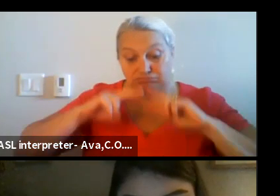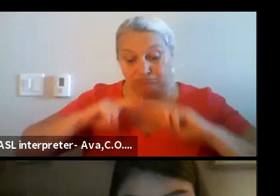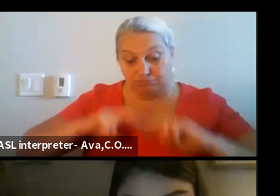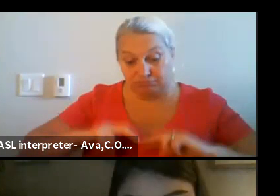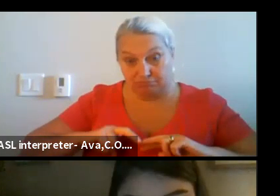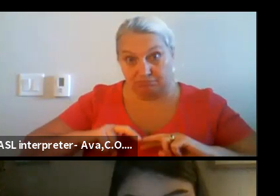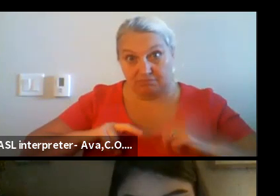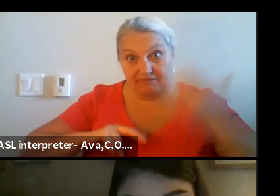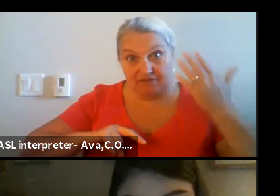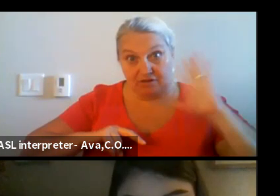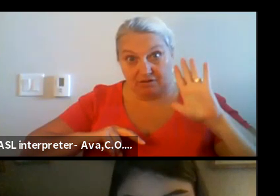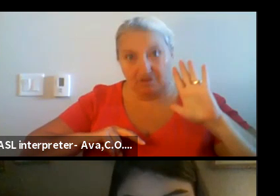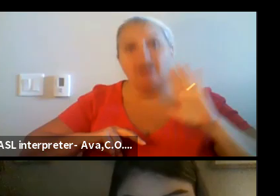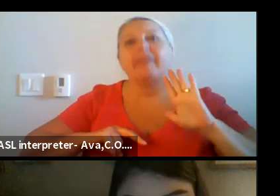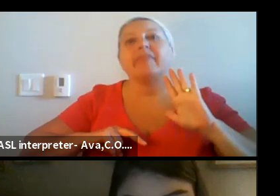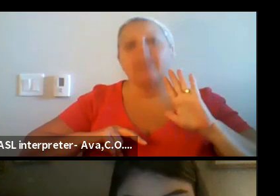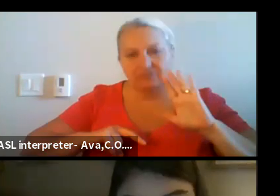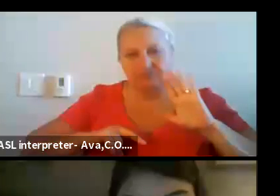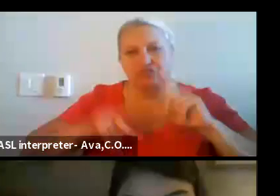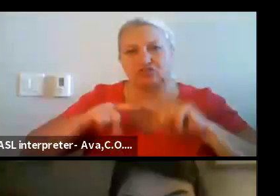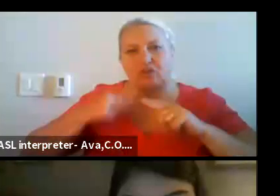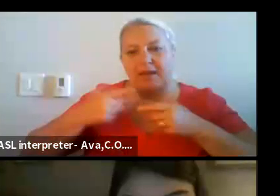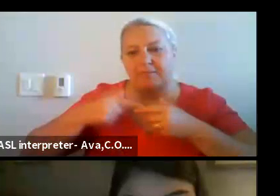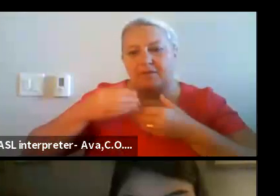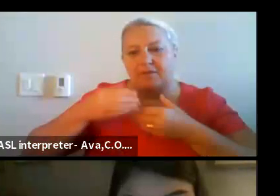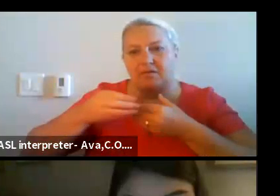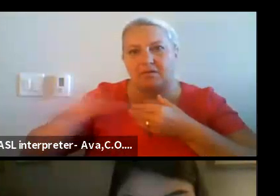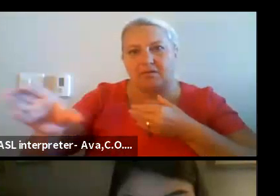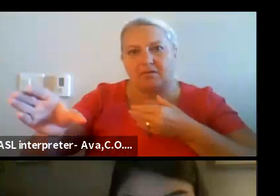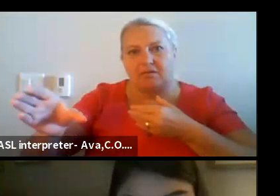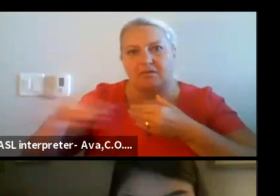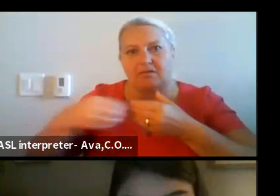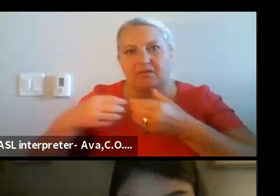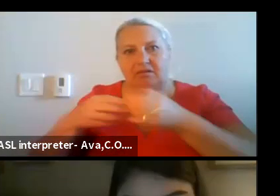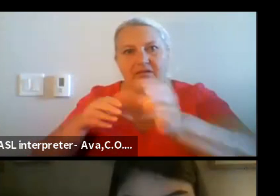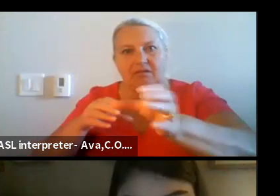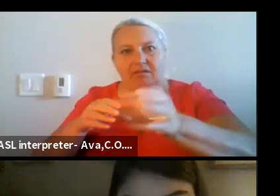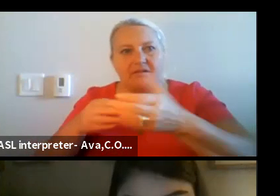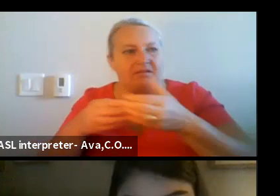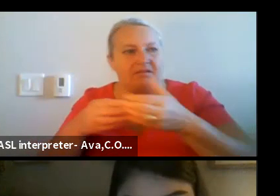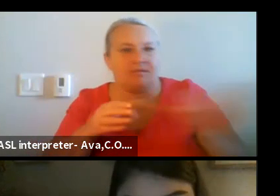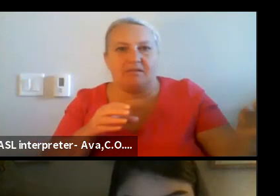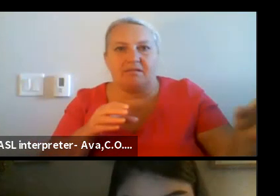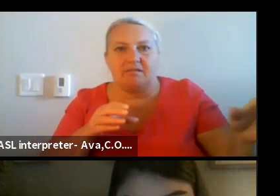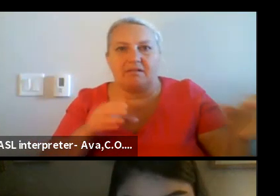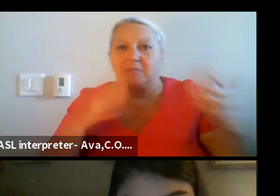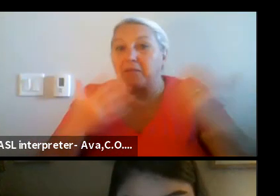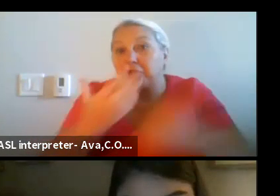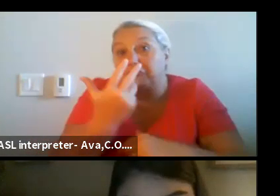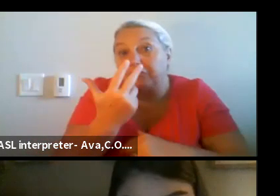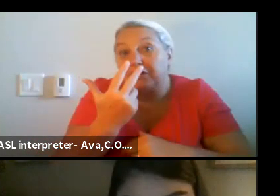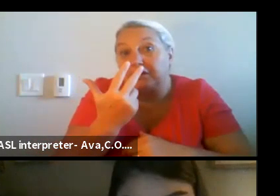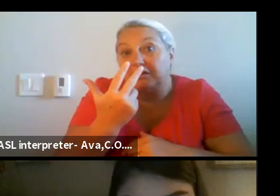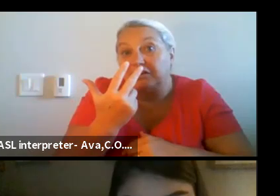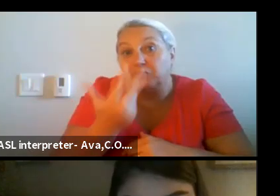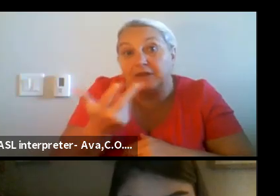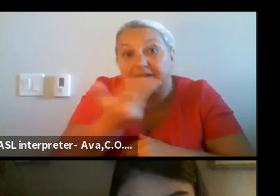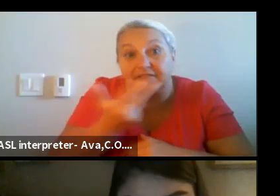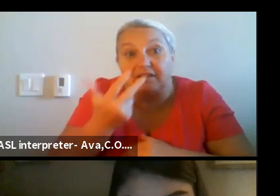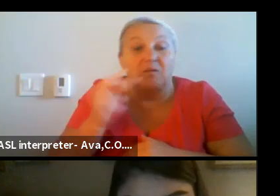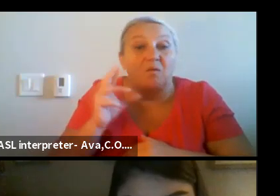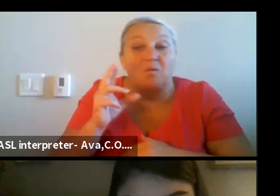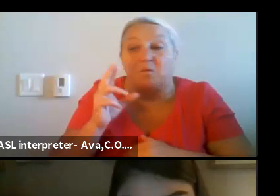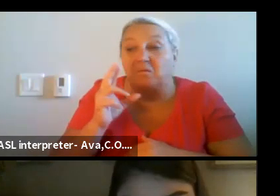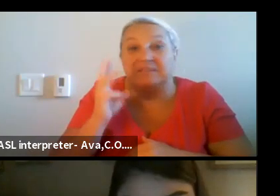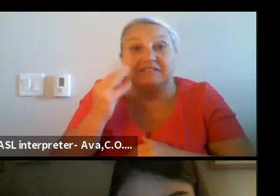where three of us or six of us are retiring to, you know, a space together to work